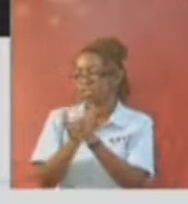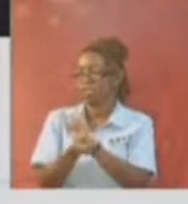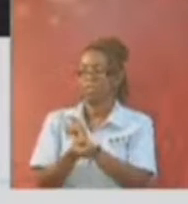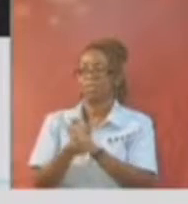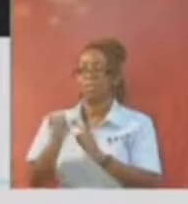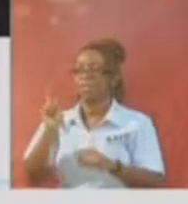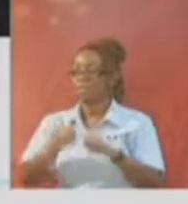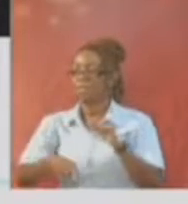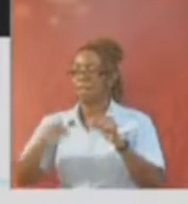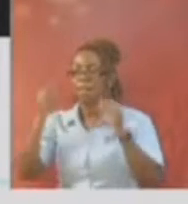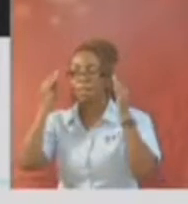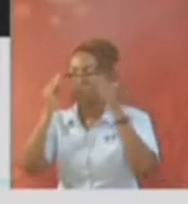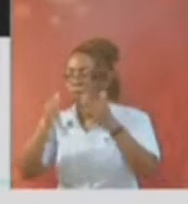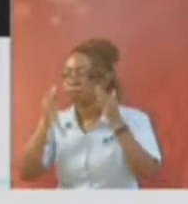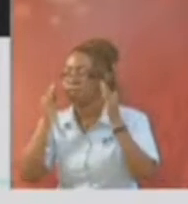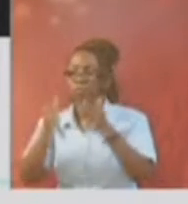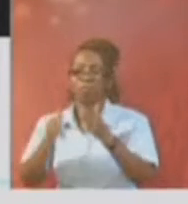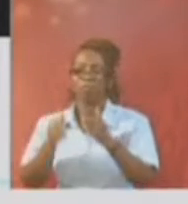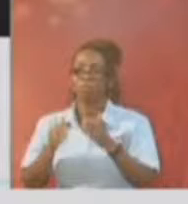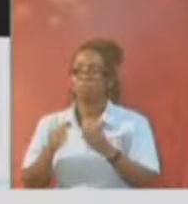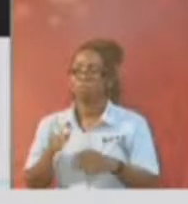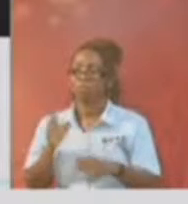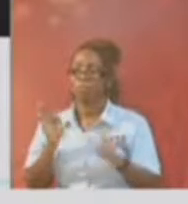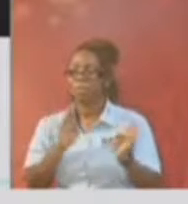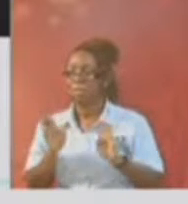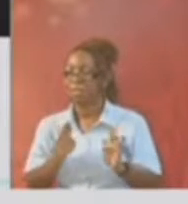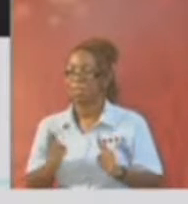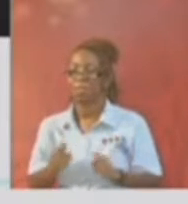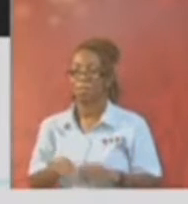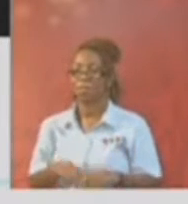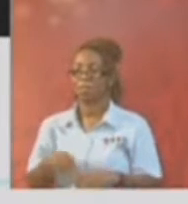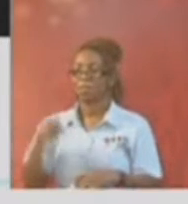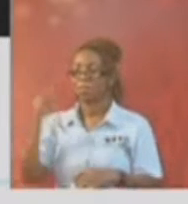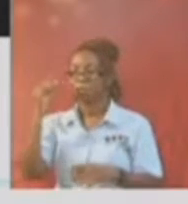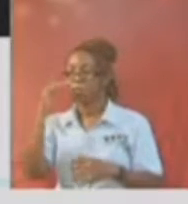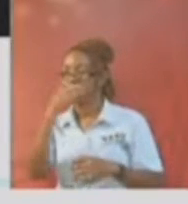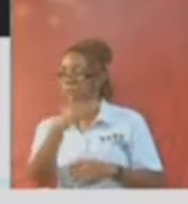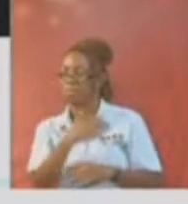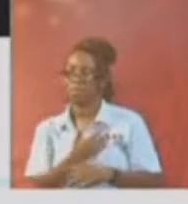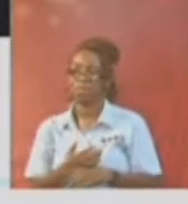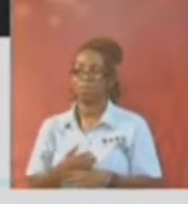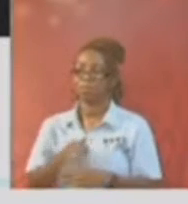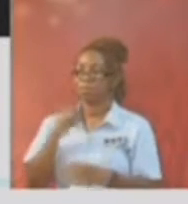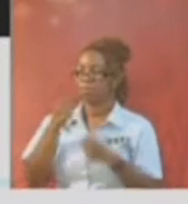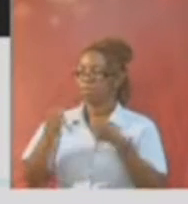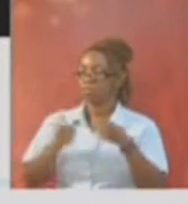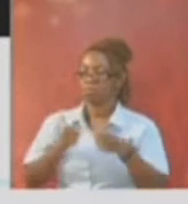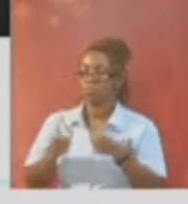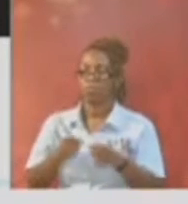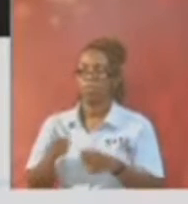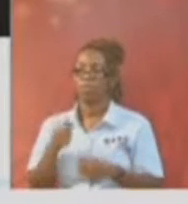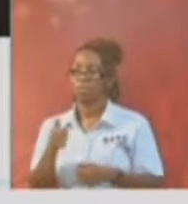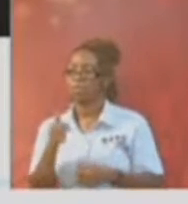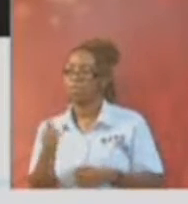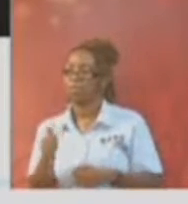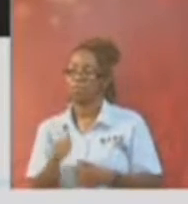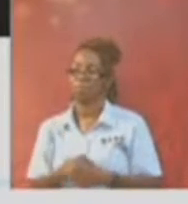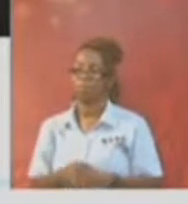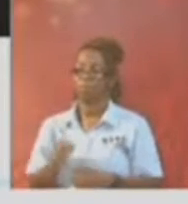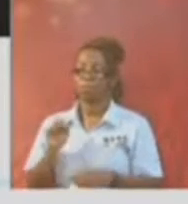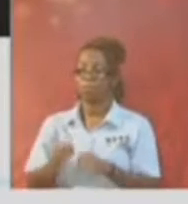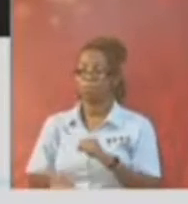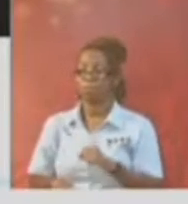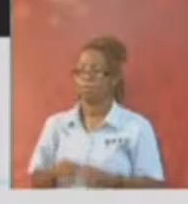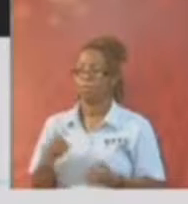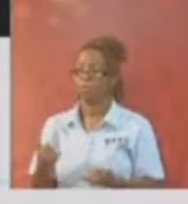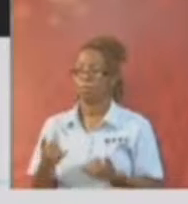avoid intoxication so that they can easily observe protocols such as mask wearing, social distancing, and hand washing